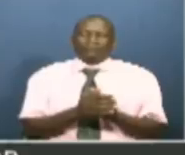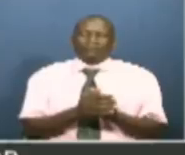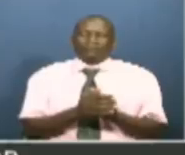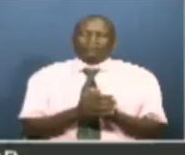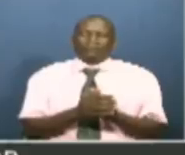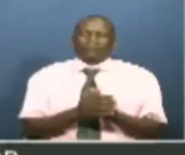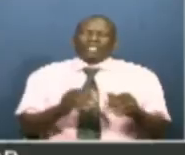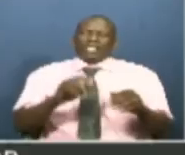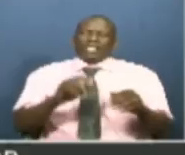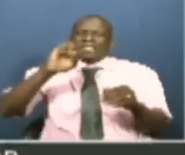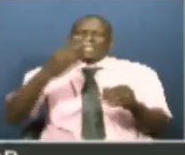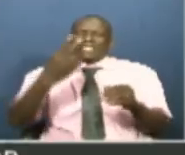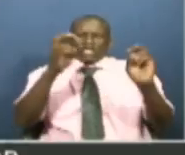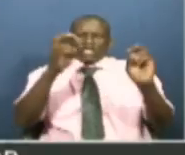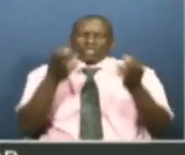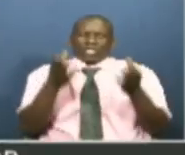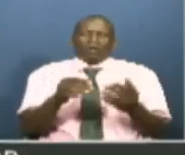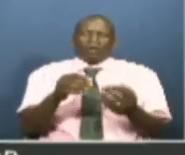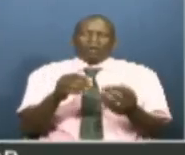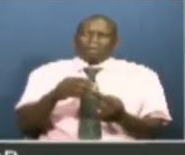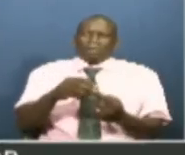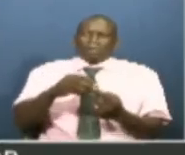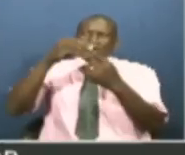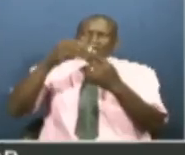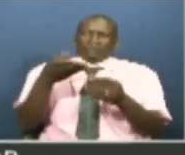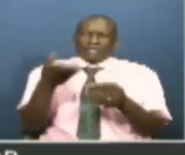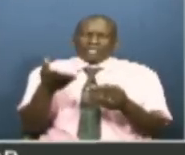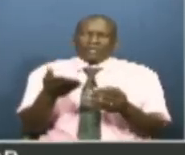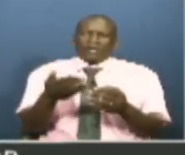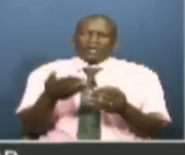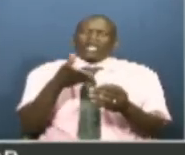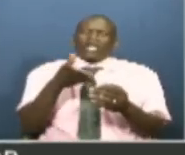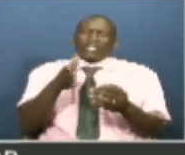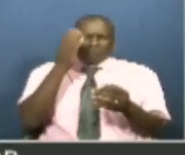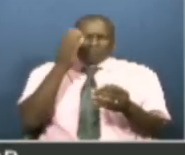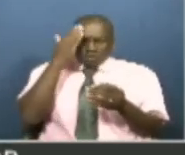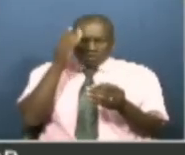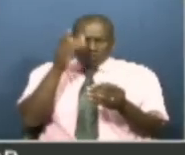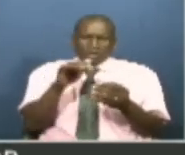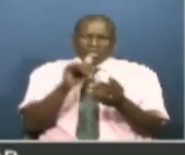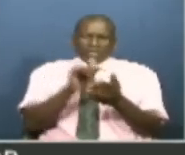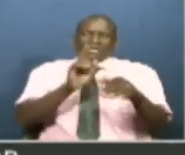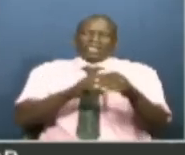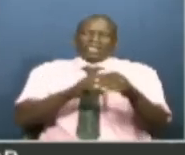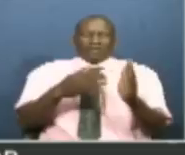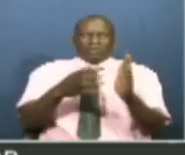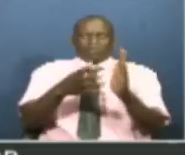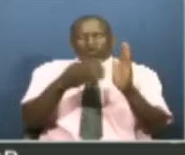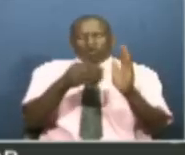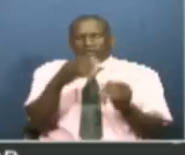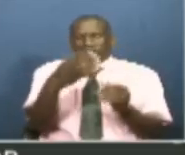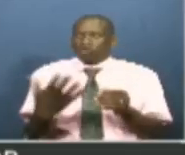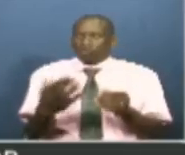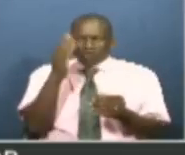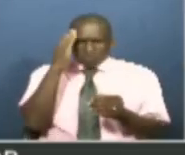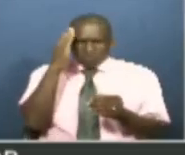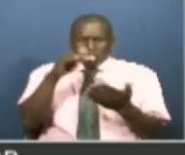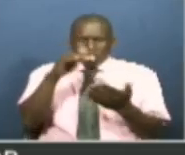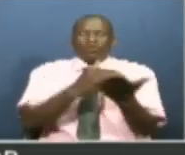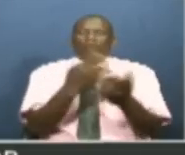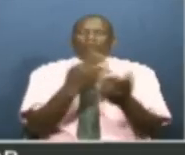On the second issue, privileges. Now, you will note, once you get a copy of this document, on page